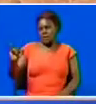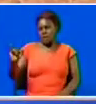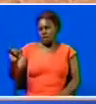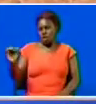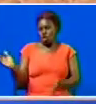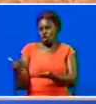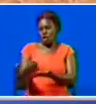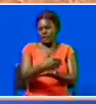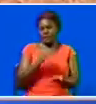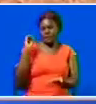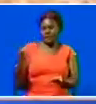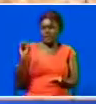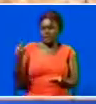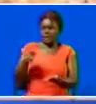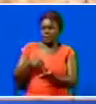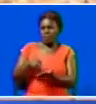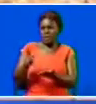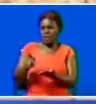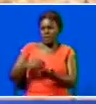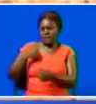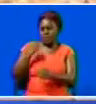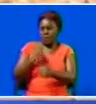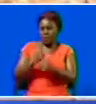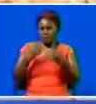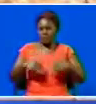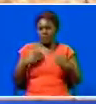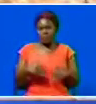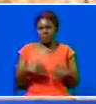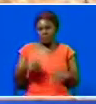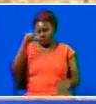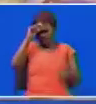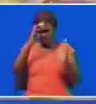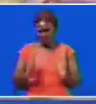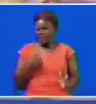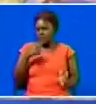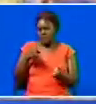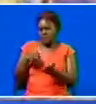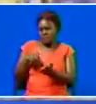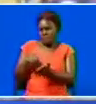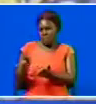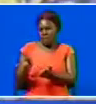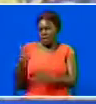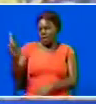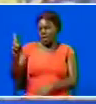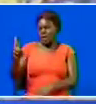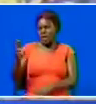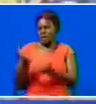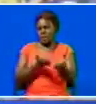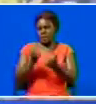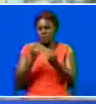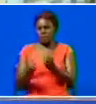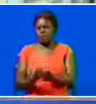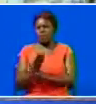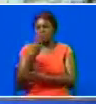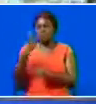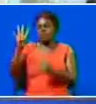waste management and paying the casual cleaners. According to the governor, the money was paid to Madam Ree Enterprise in two installments of